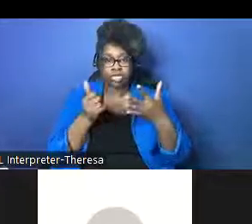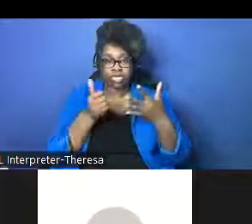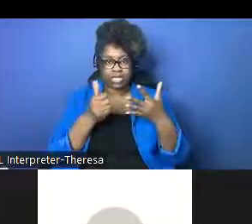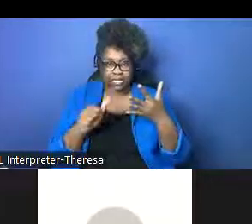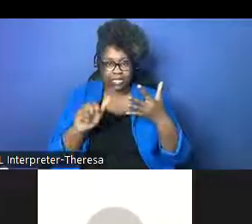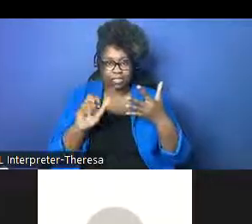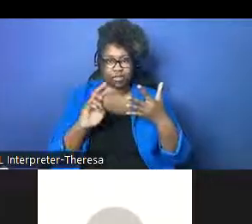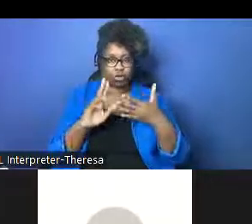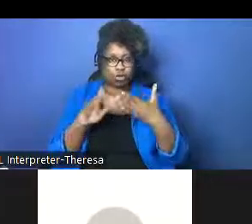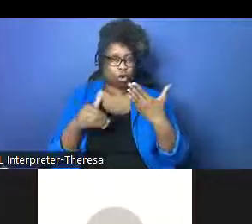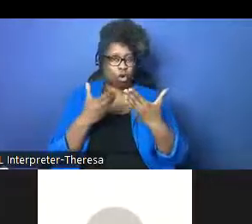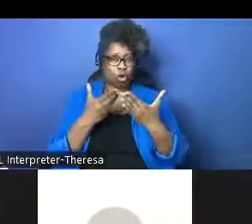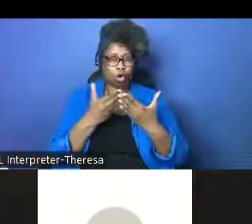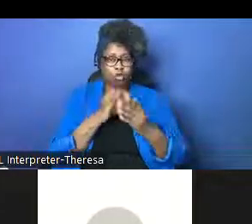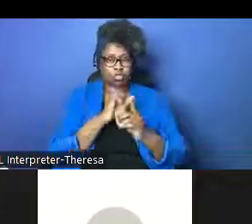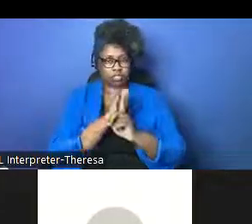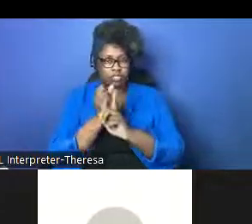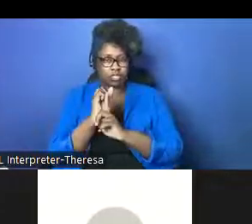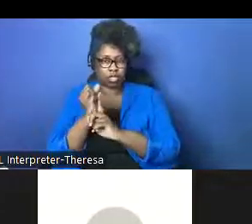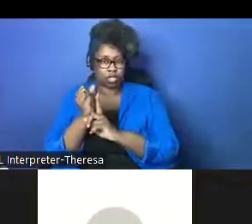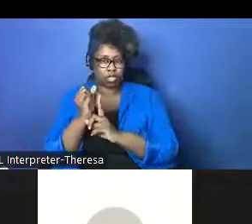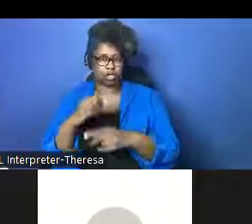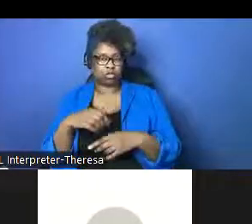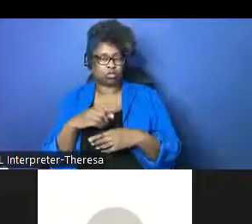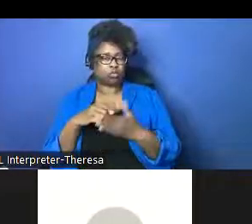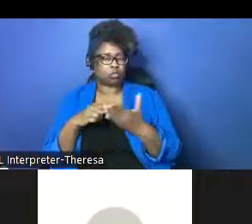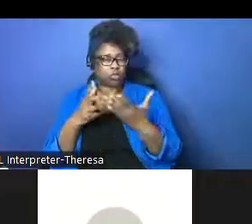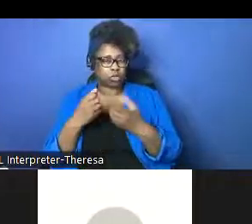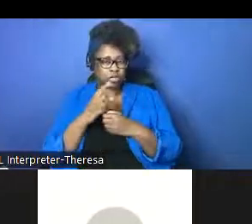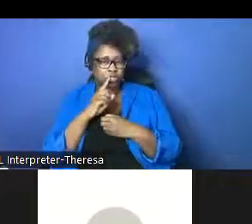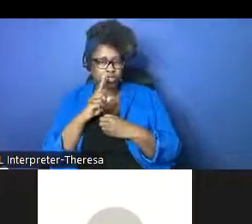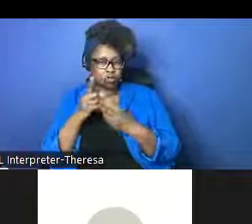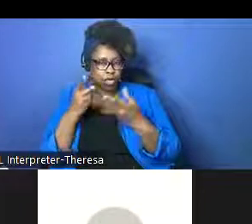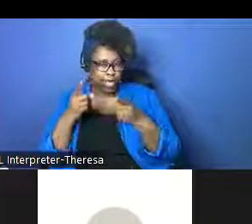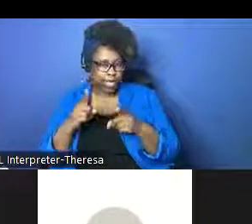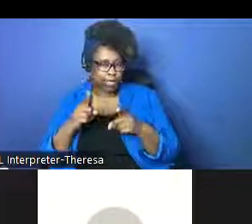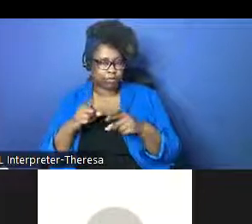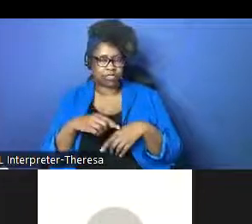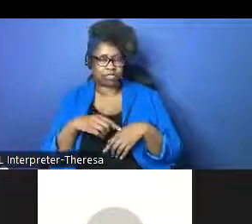of the scenarios. What do you want to make sure does or does not happen?